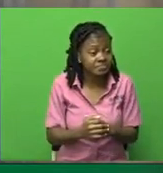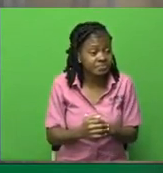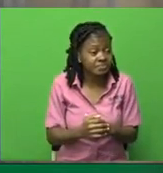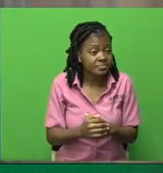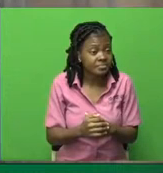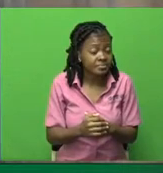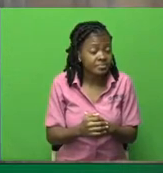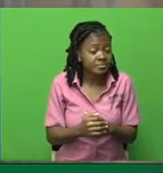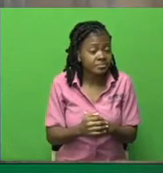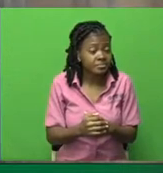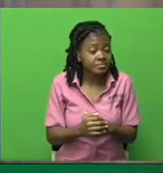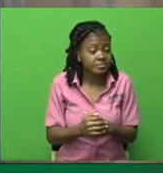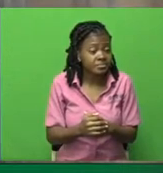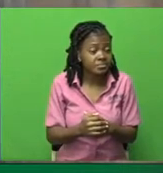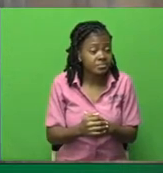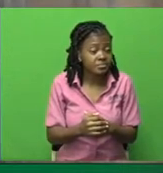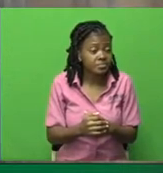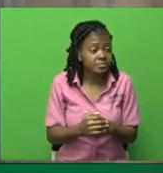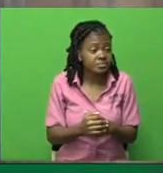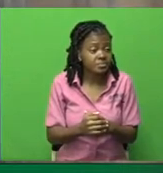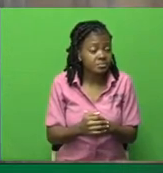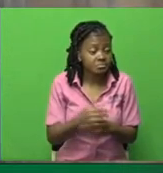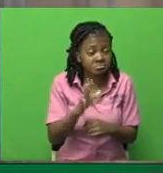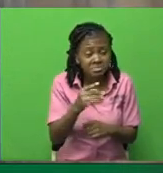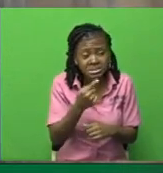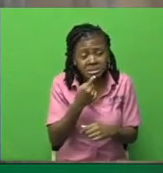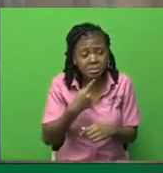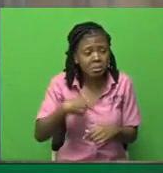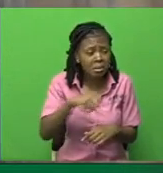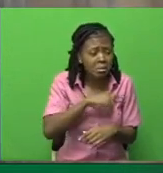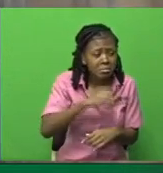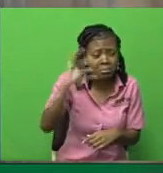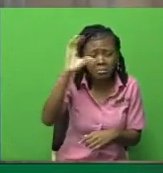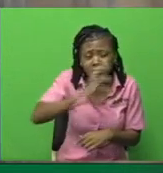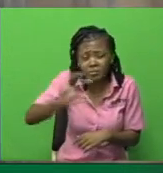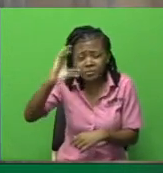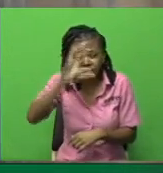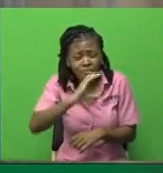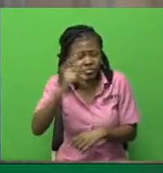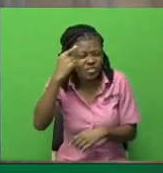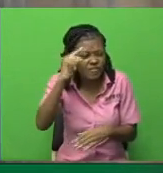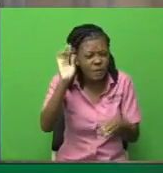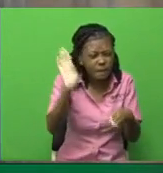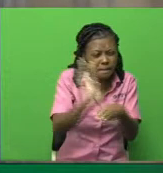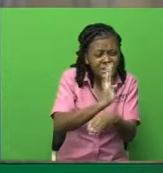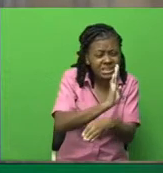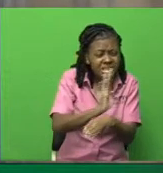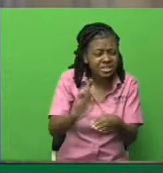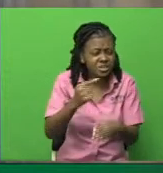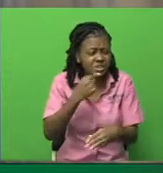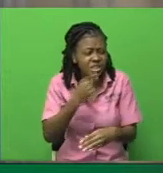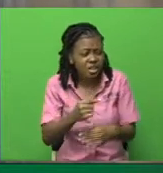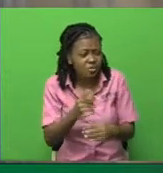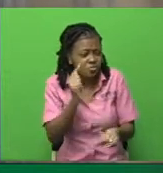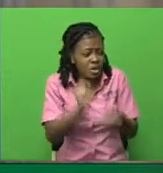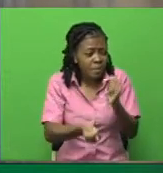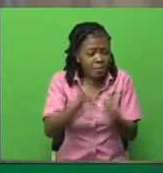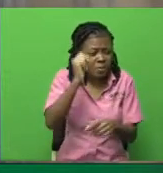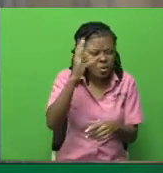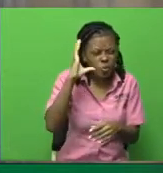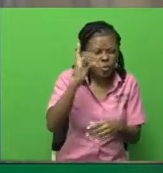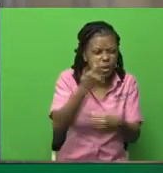Quest means business and boasted that we will ramp up natural gas production